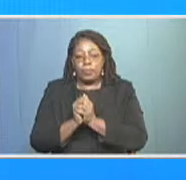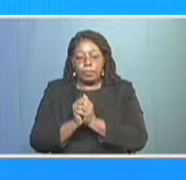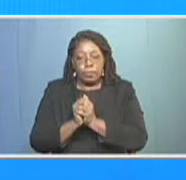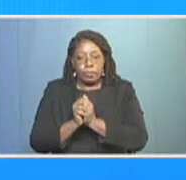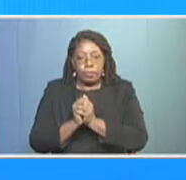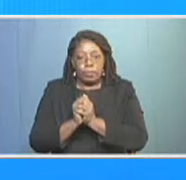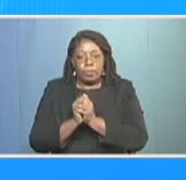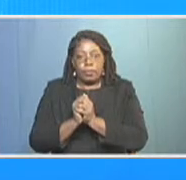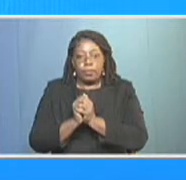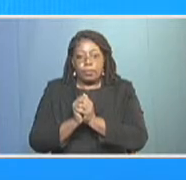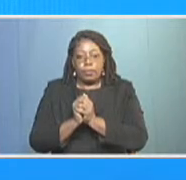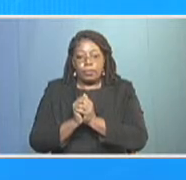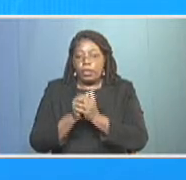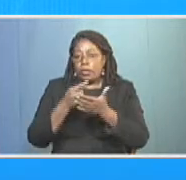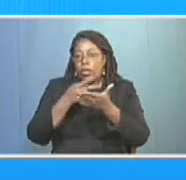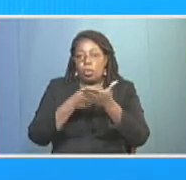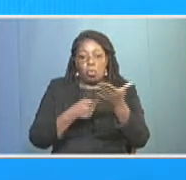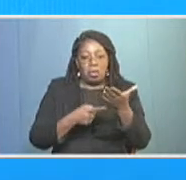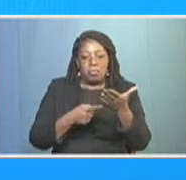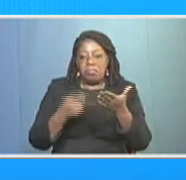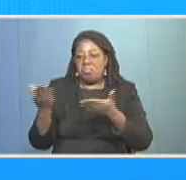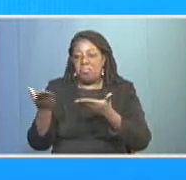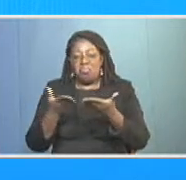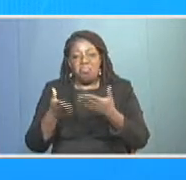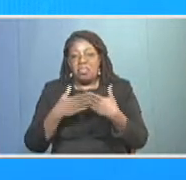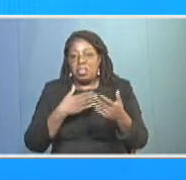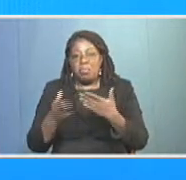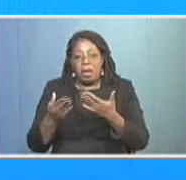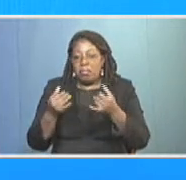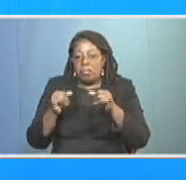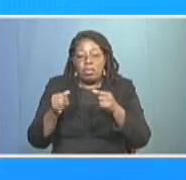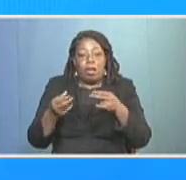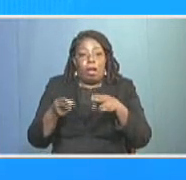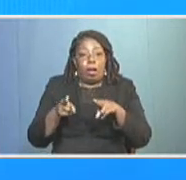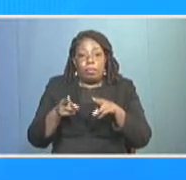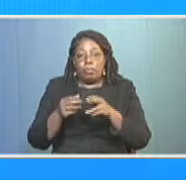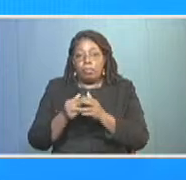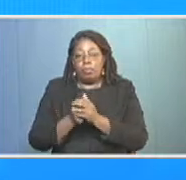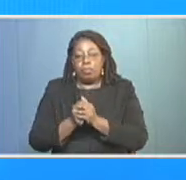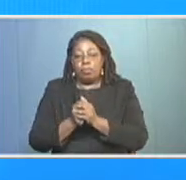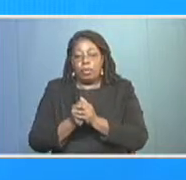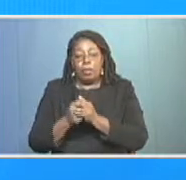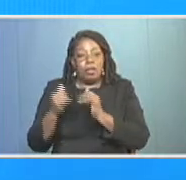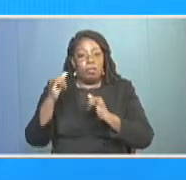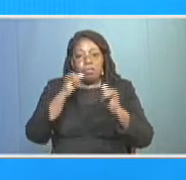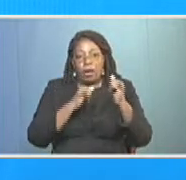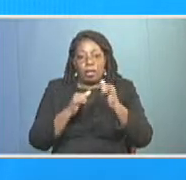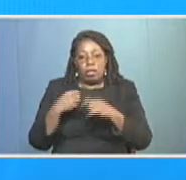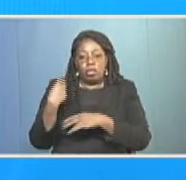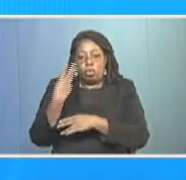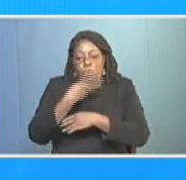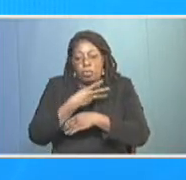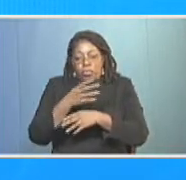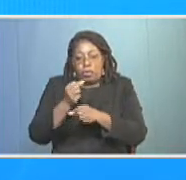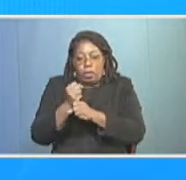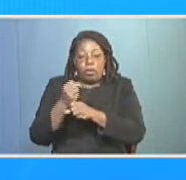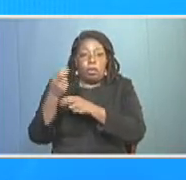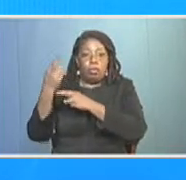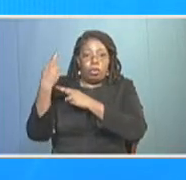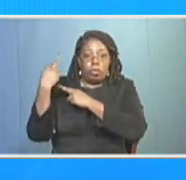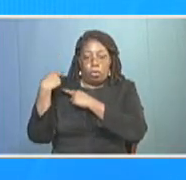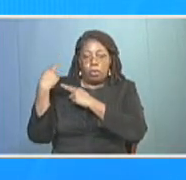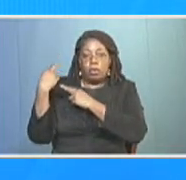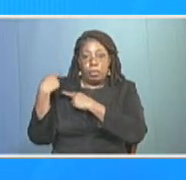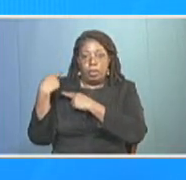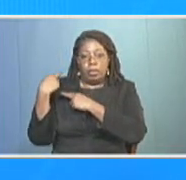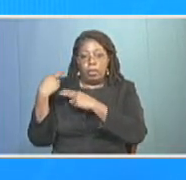Fortunate whenever any incidences of violence occur. And we have to take responsibility